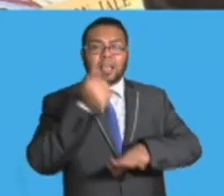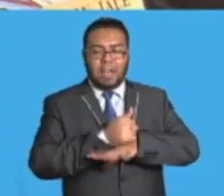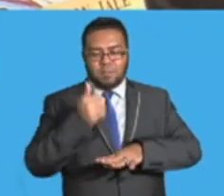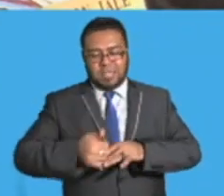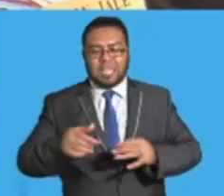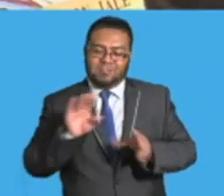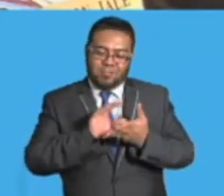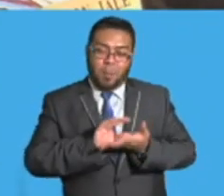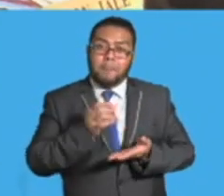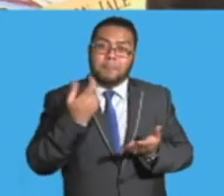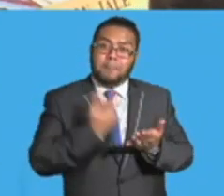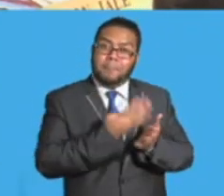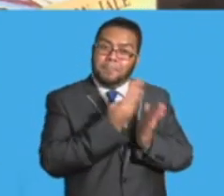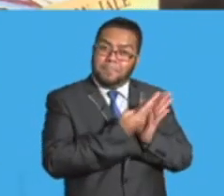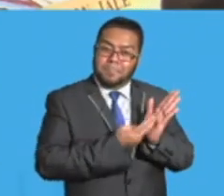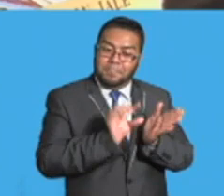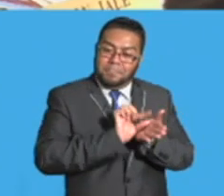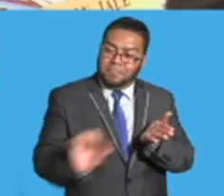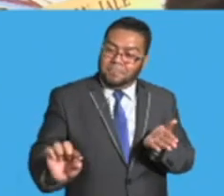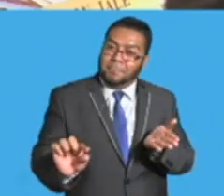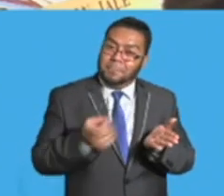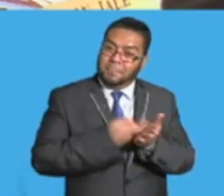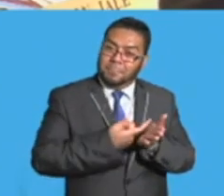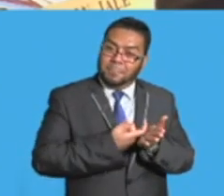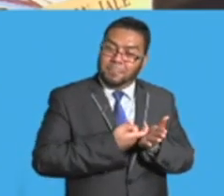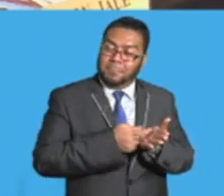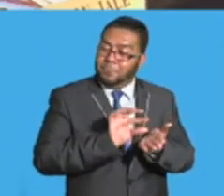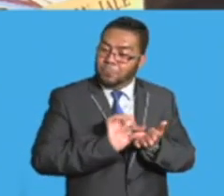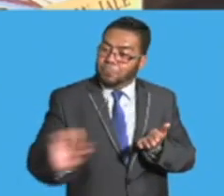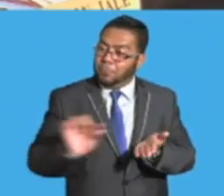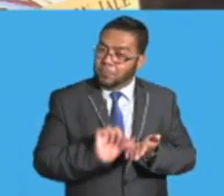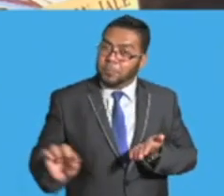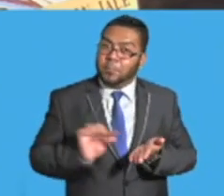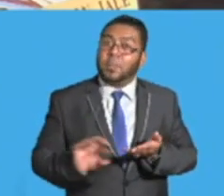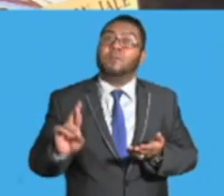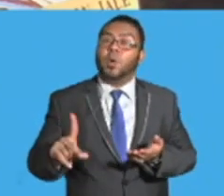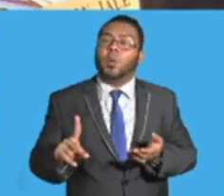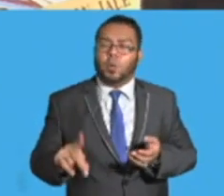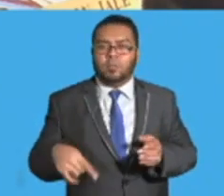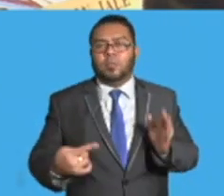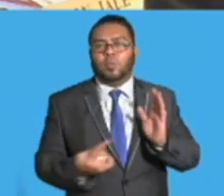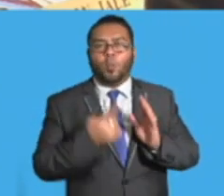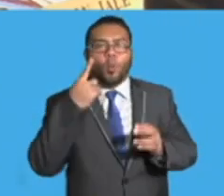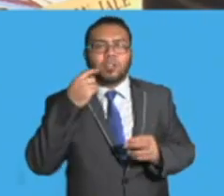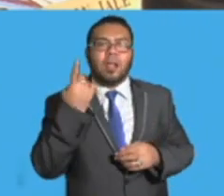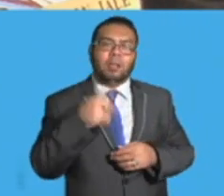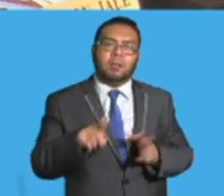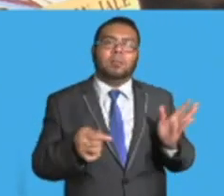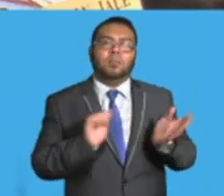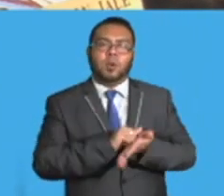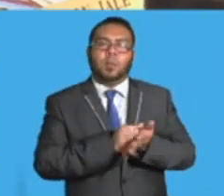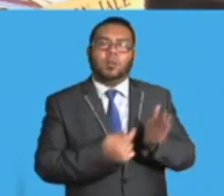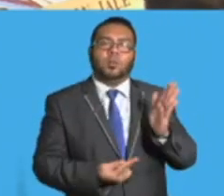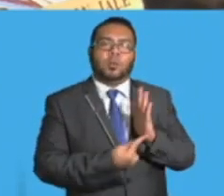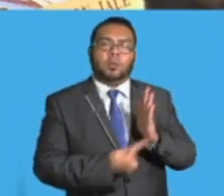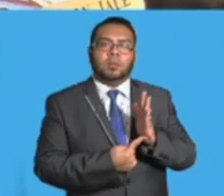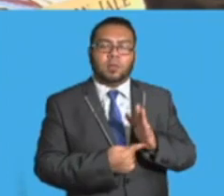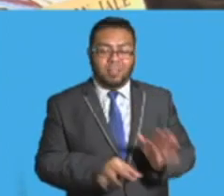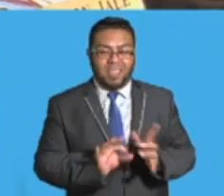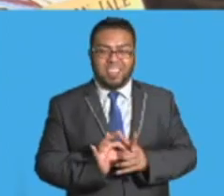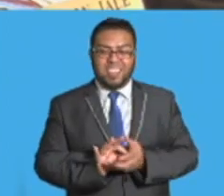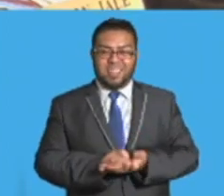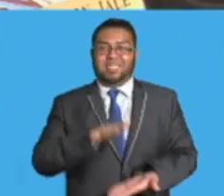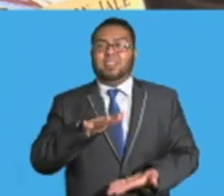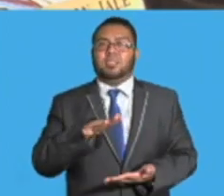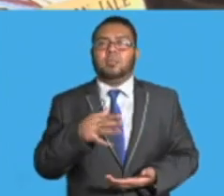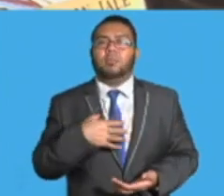and wastewater sector. Over the last 10 years, the budget allocation for Water Authority of Fiji have increased more than